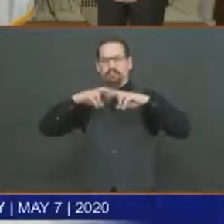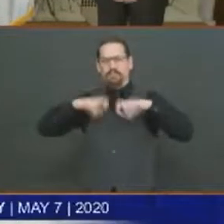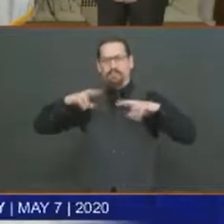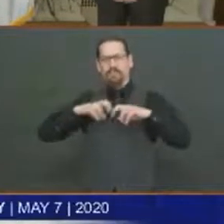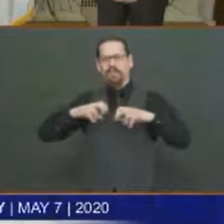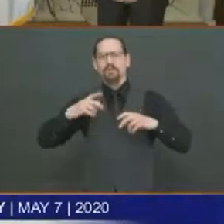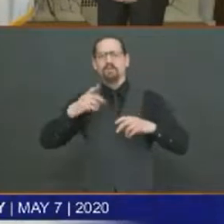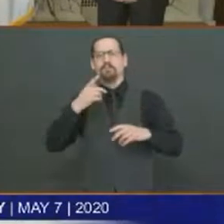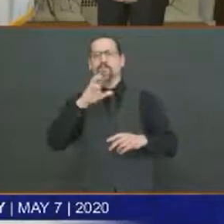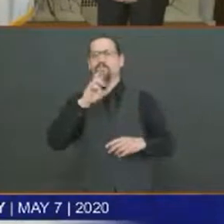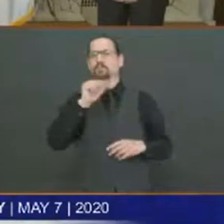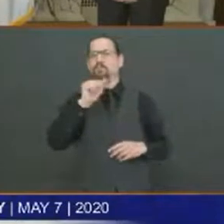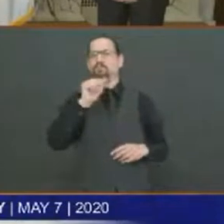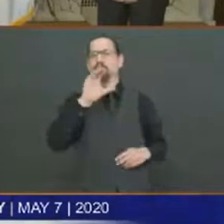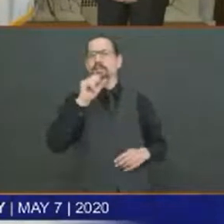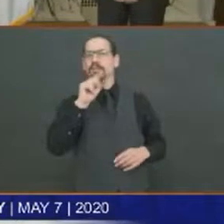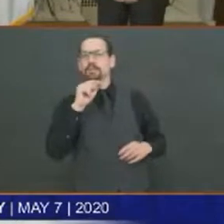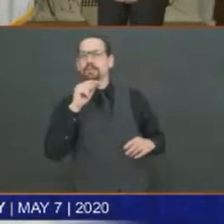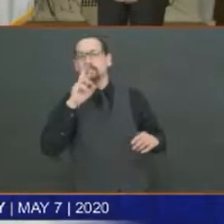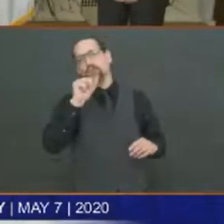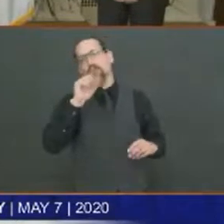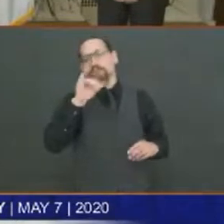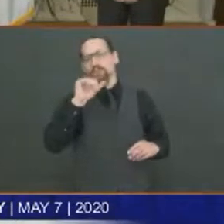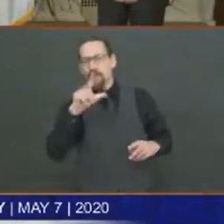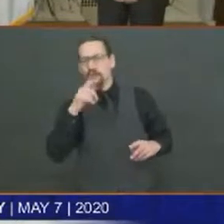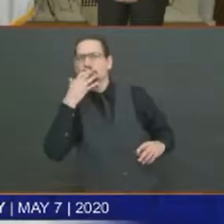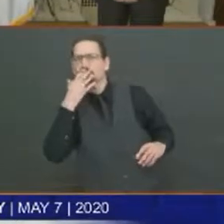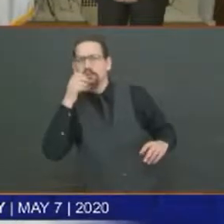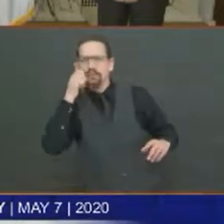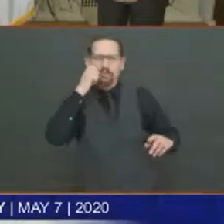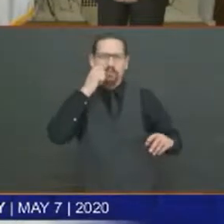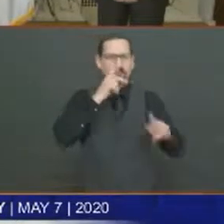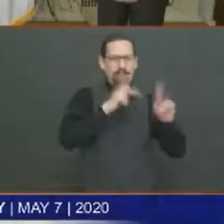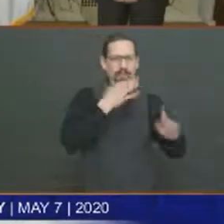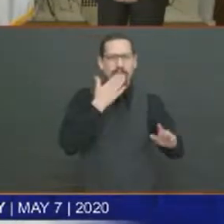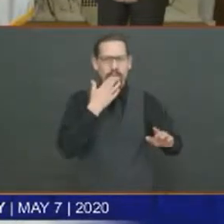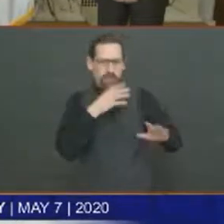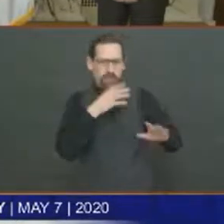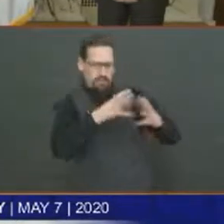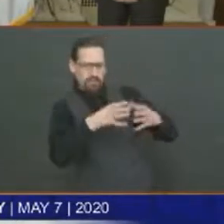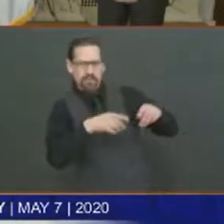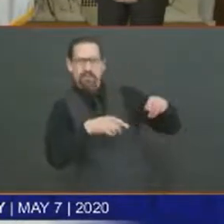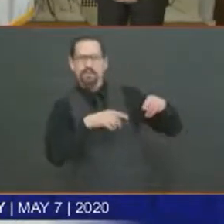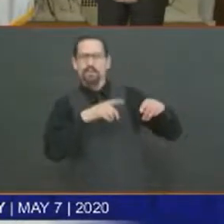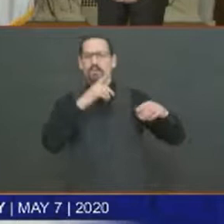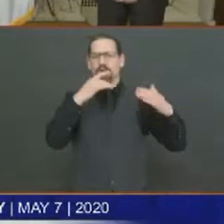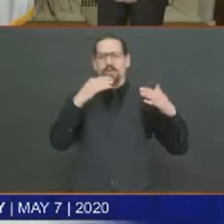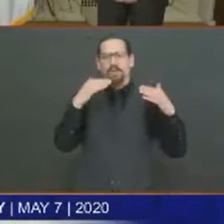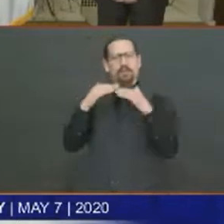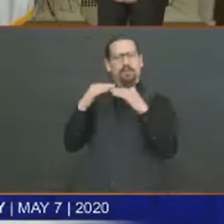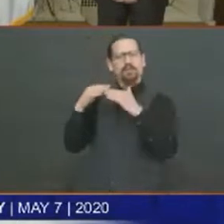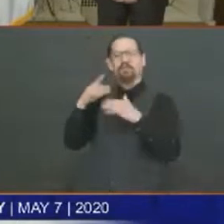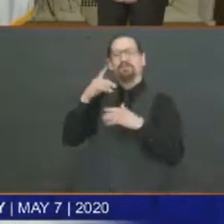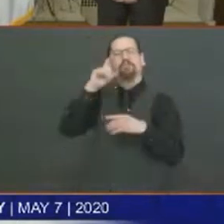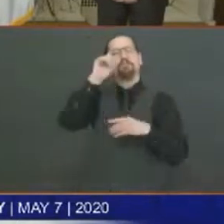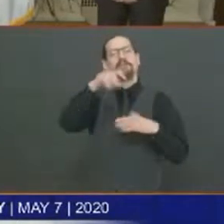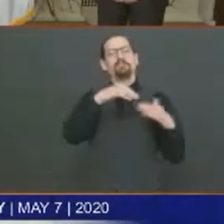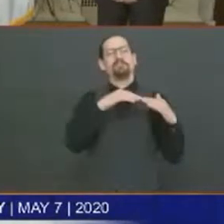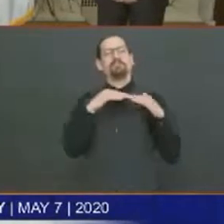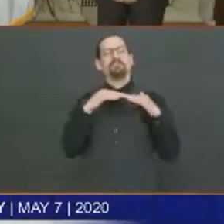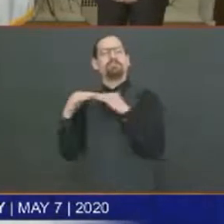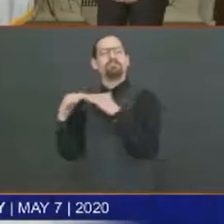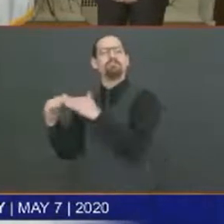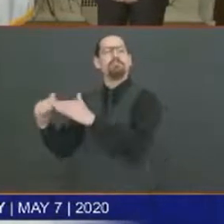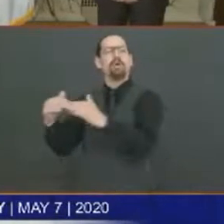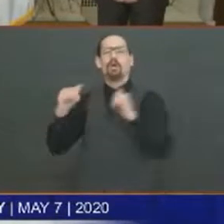equity lens onto every element of our reopening. When the governor walked through the triggers, for